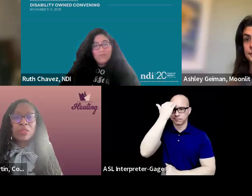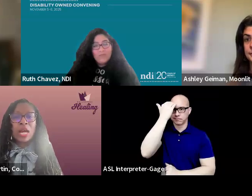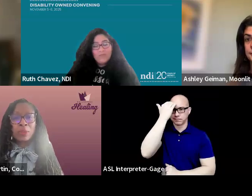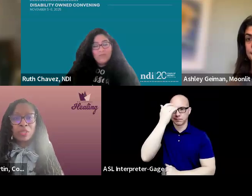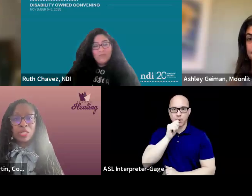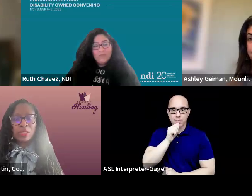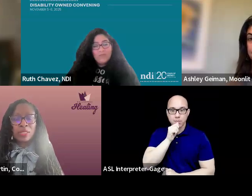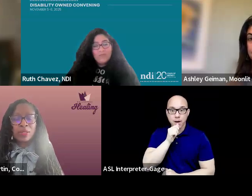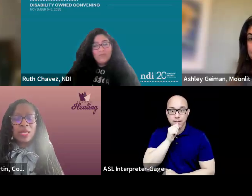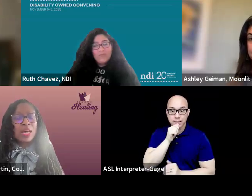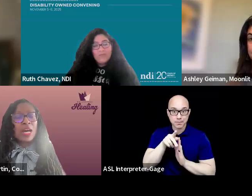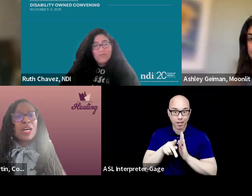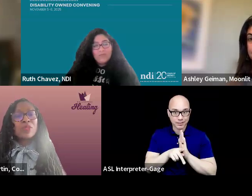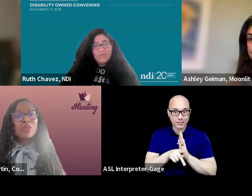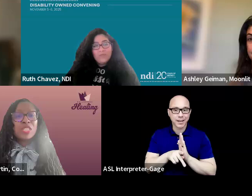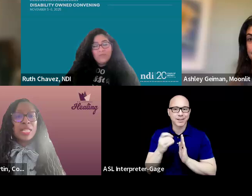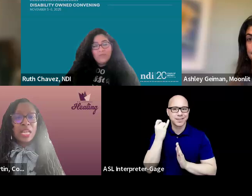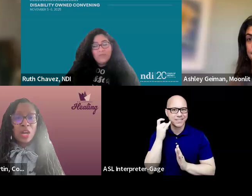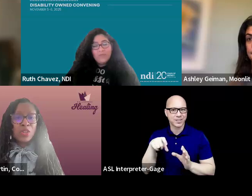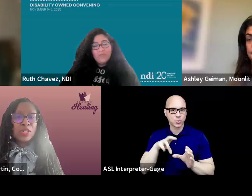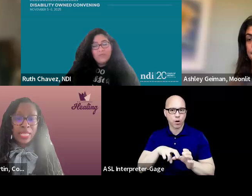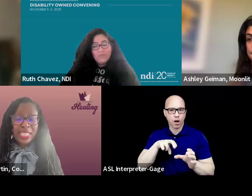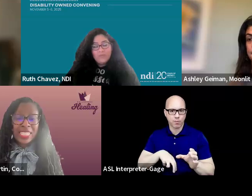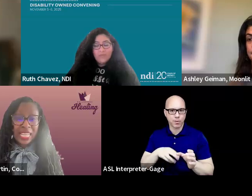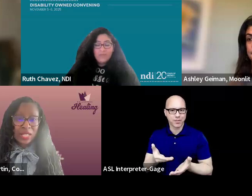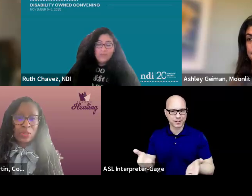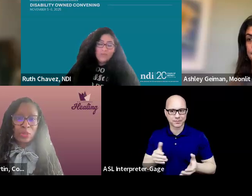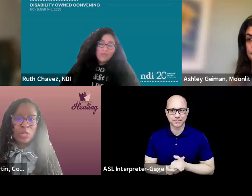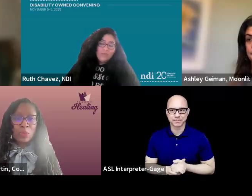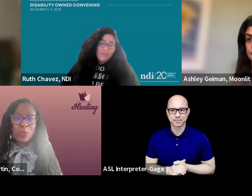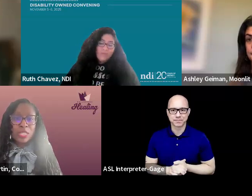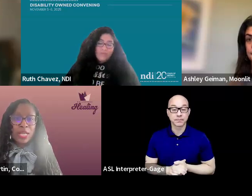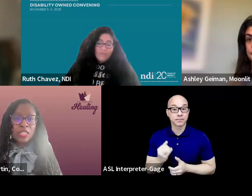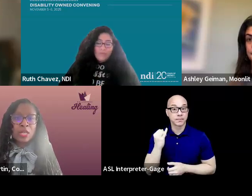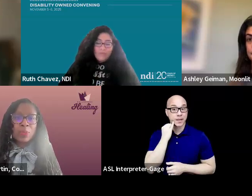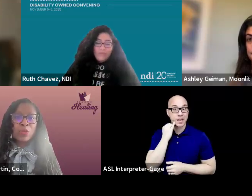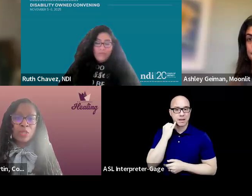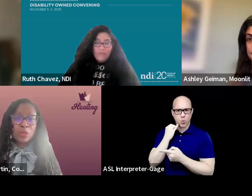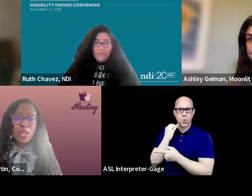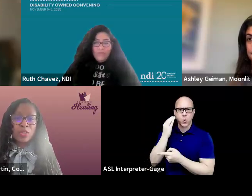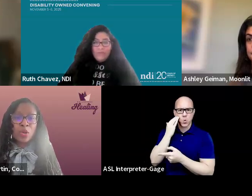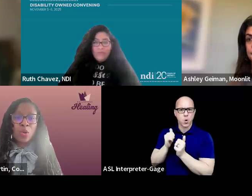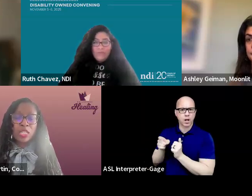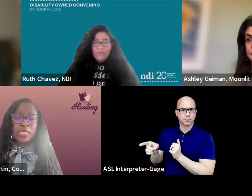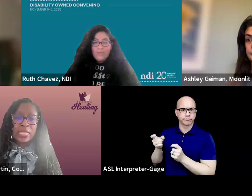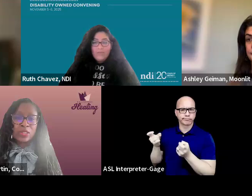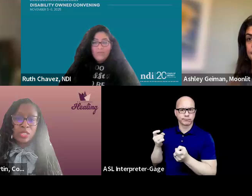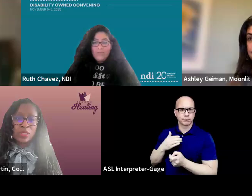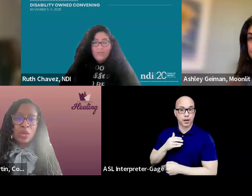and opt-out options. Understanding how your data is handled protects both you and